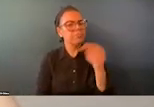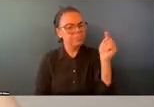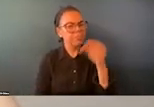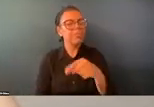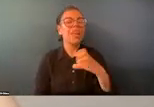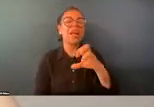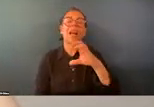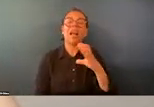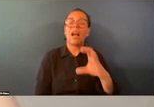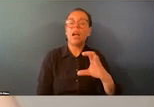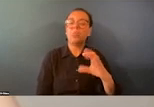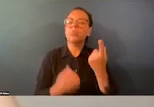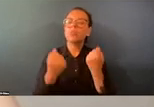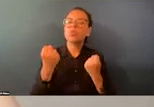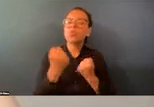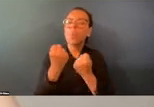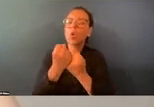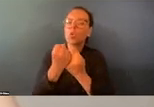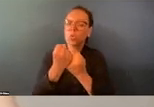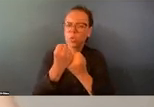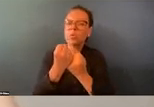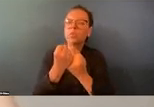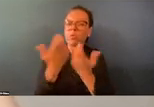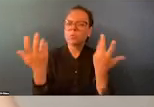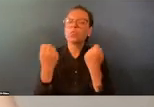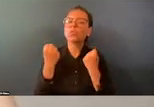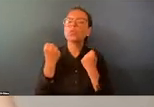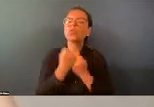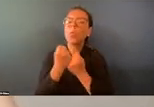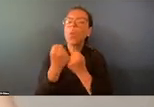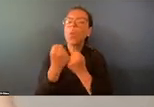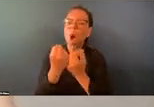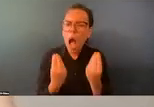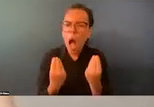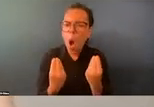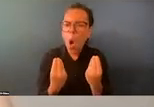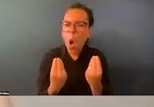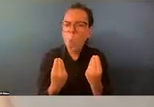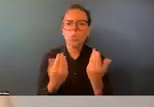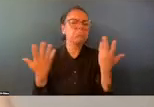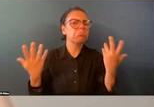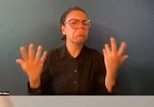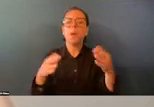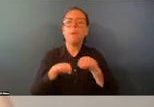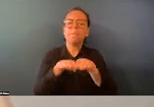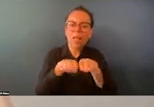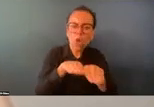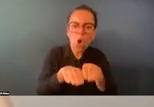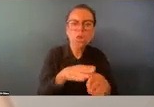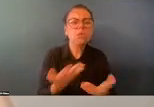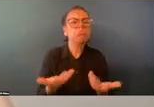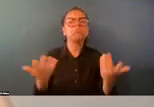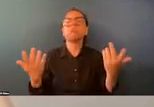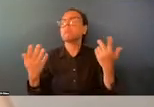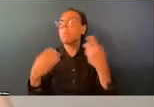and we provide the support for a process of developing methods, approaches, tools